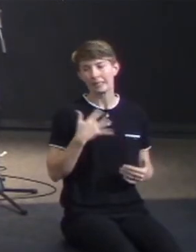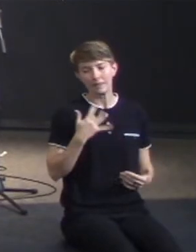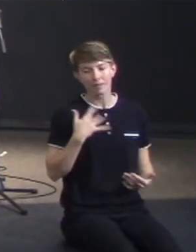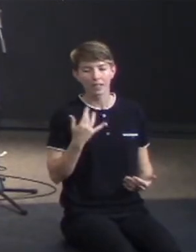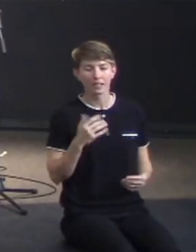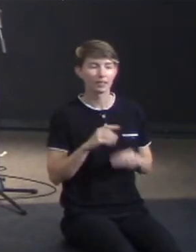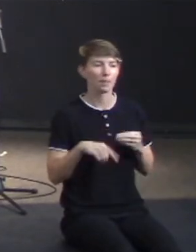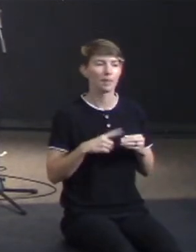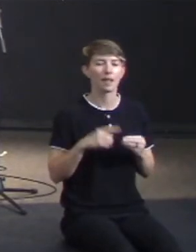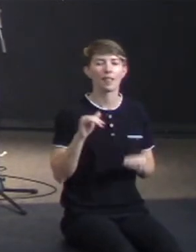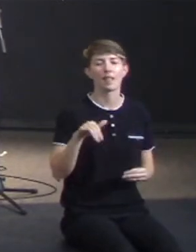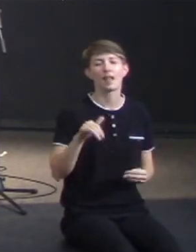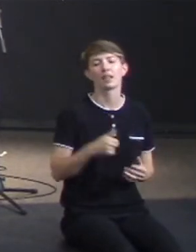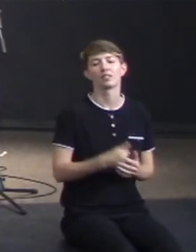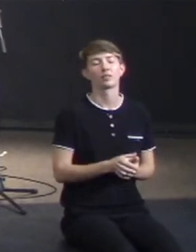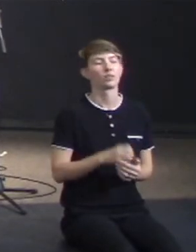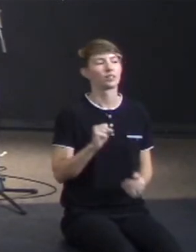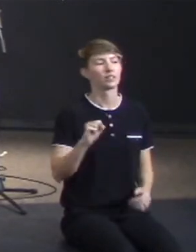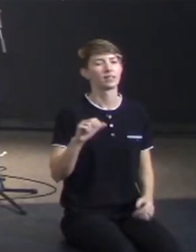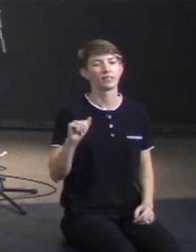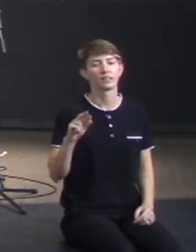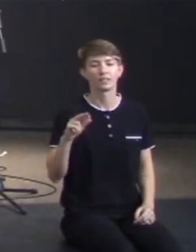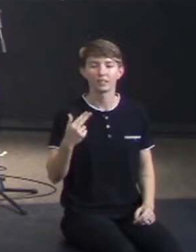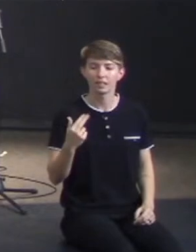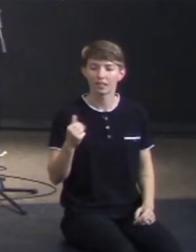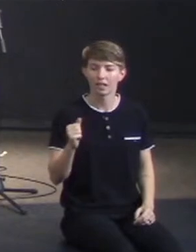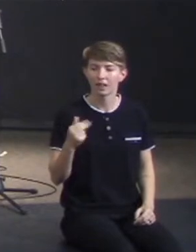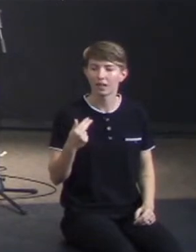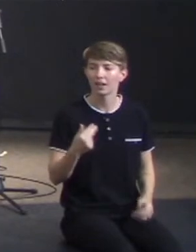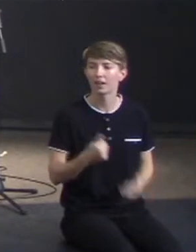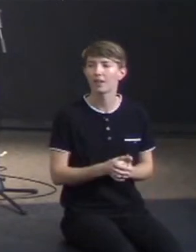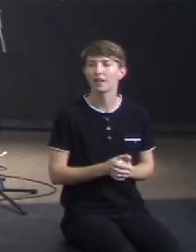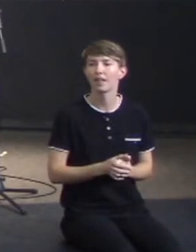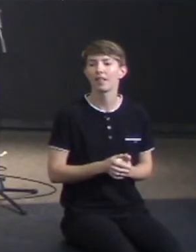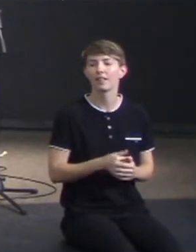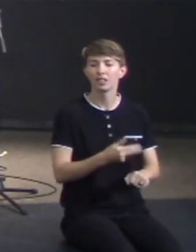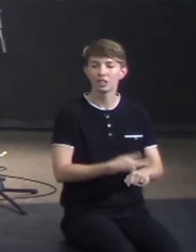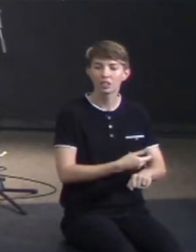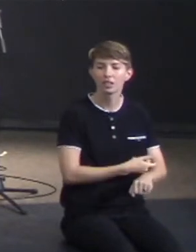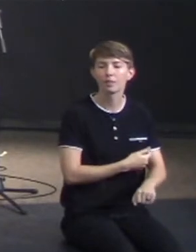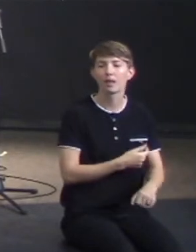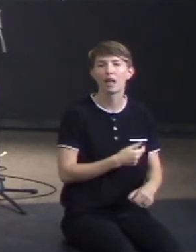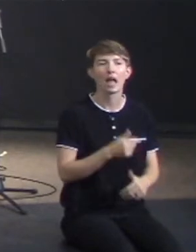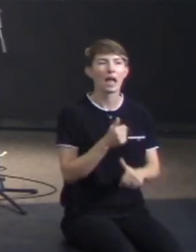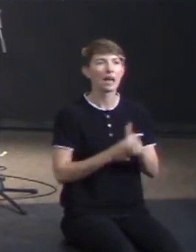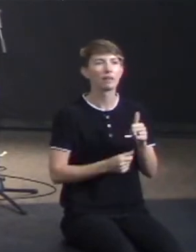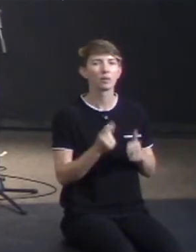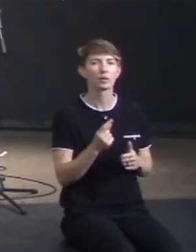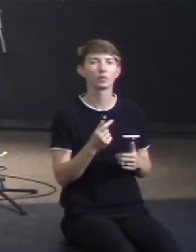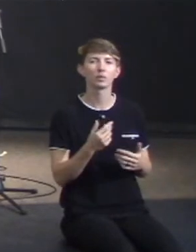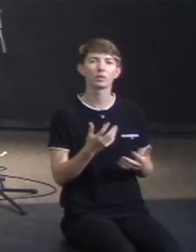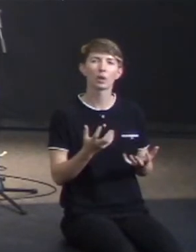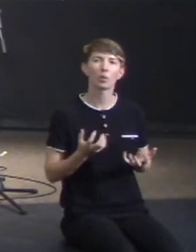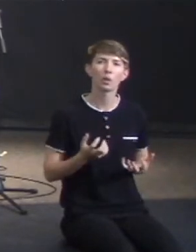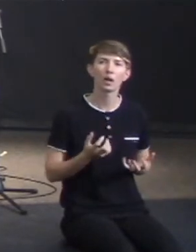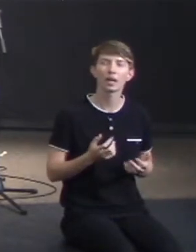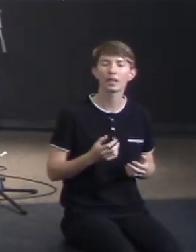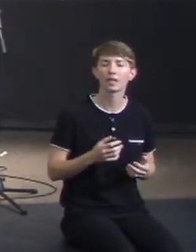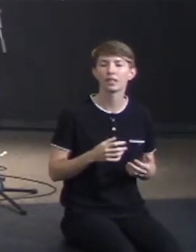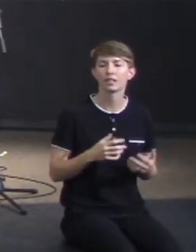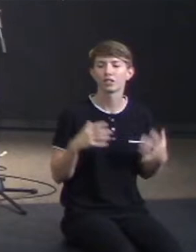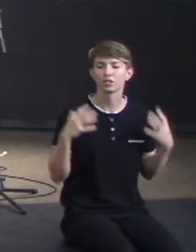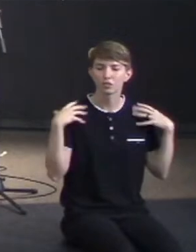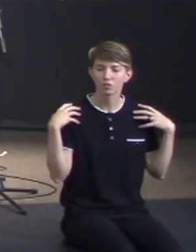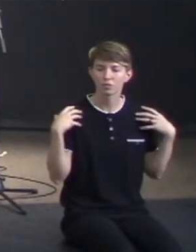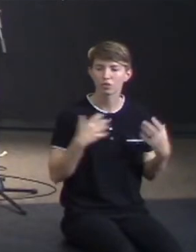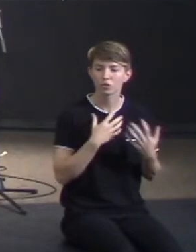know, Sarah and Seth, the sheep, they just thought, oh, God, everybody's going to want sweaters. And then there's Claude the cow. Well,